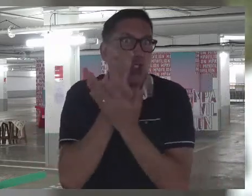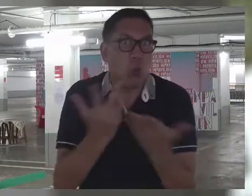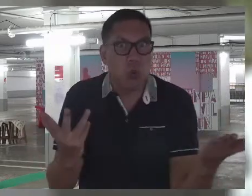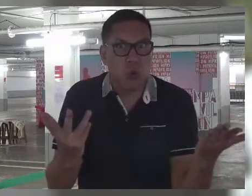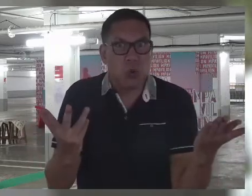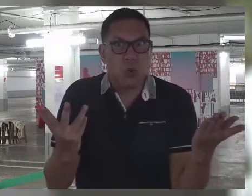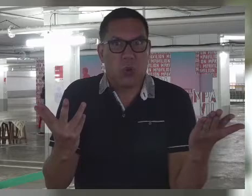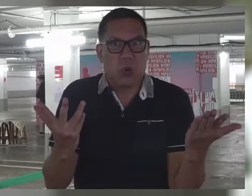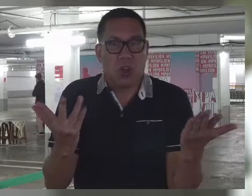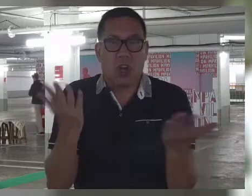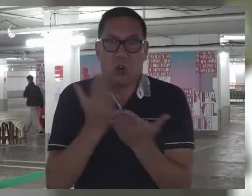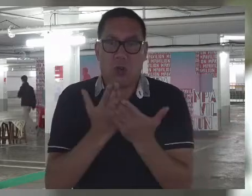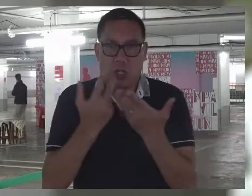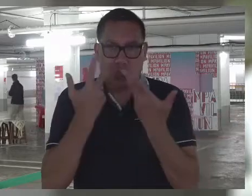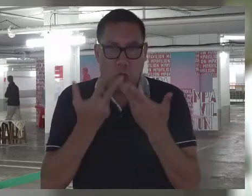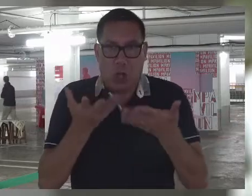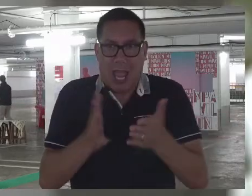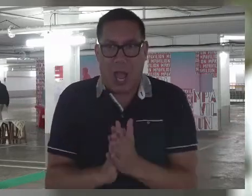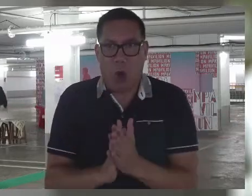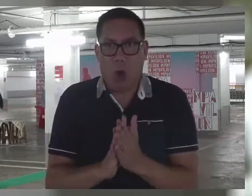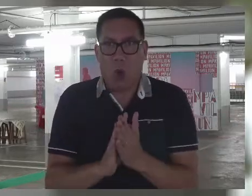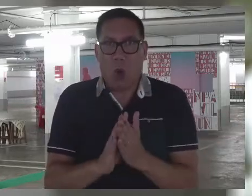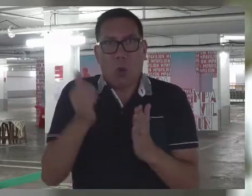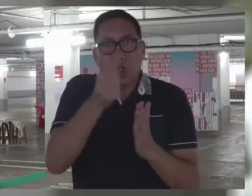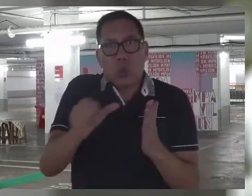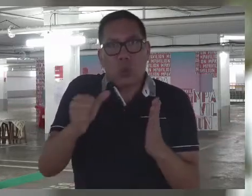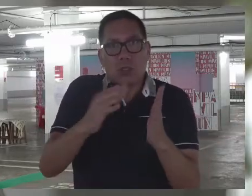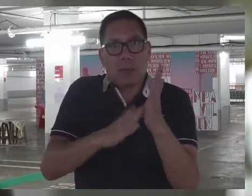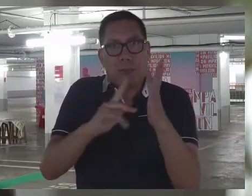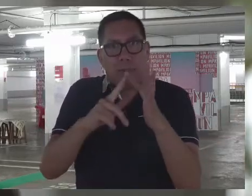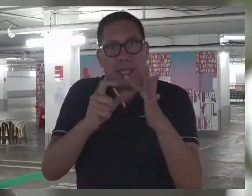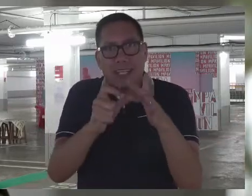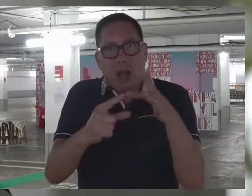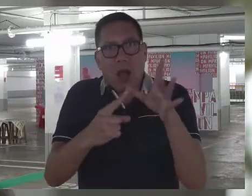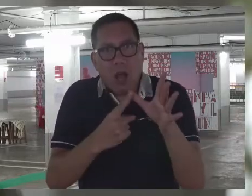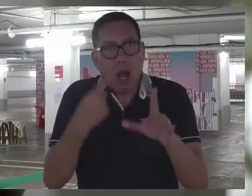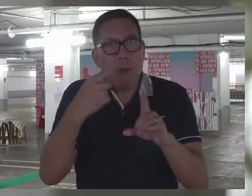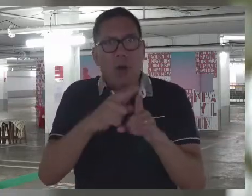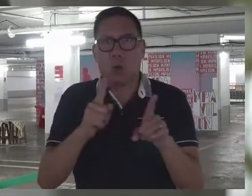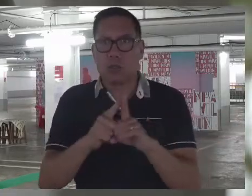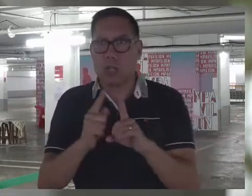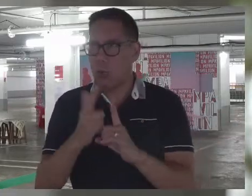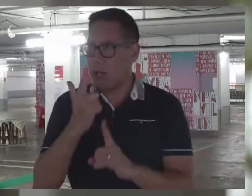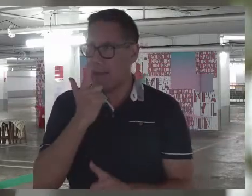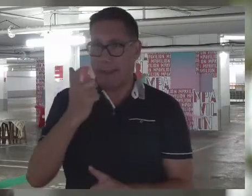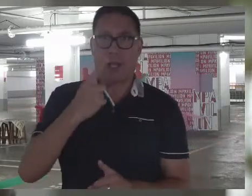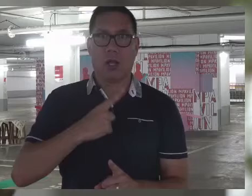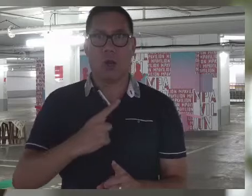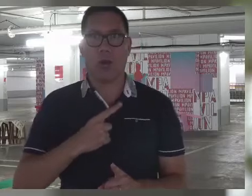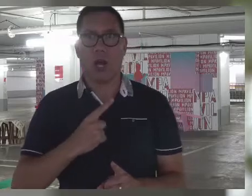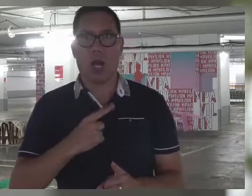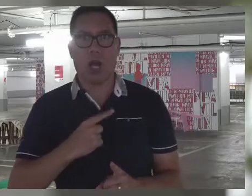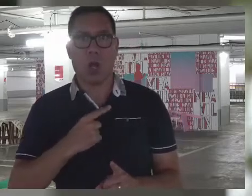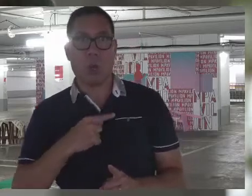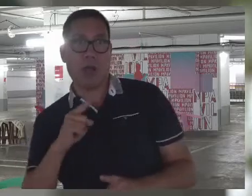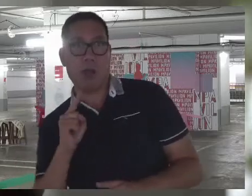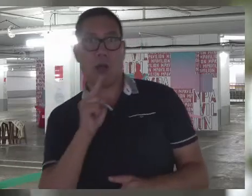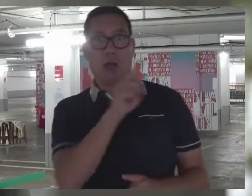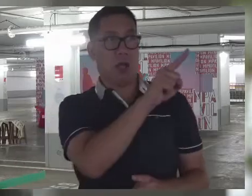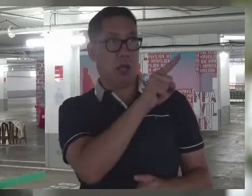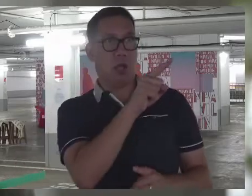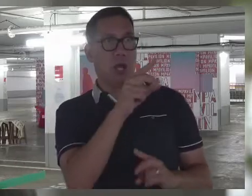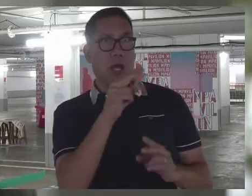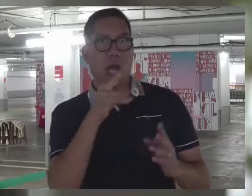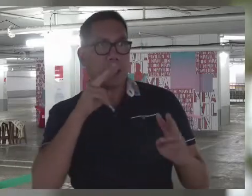breaking down how we consume media, but also by having this privileged position of being both on the floor of Parliament,